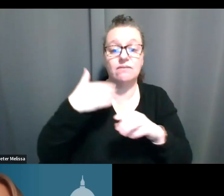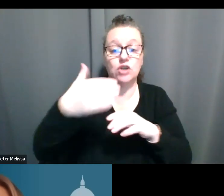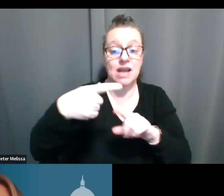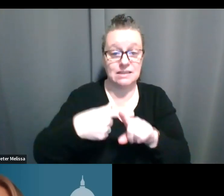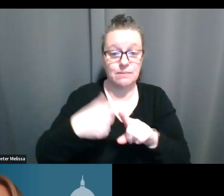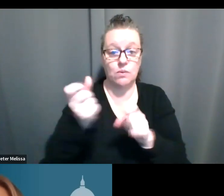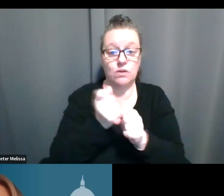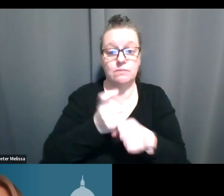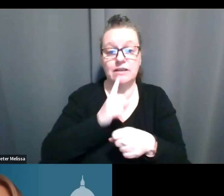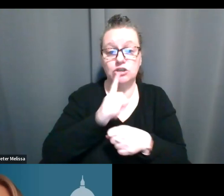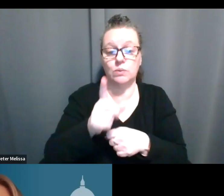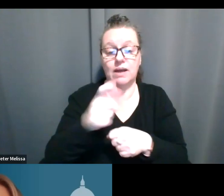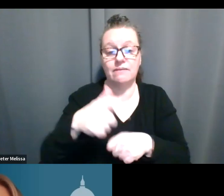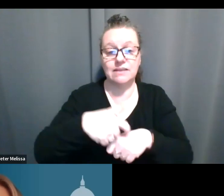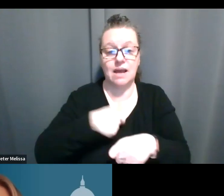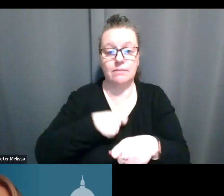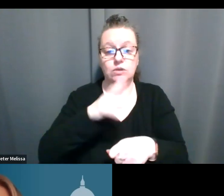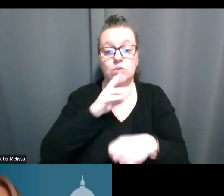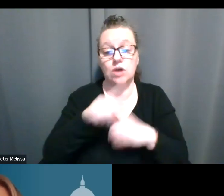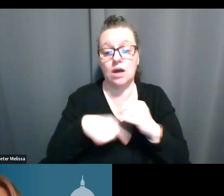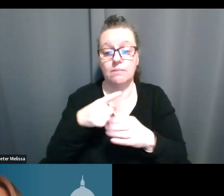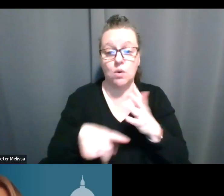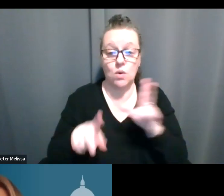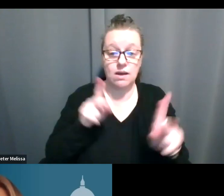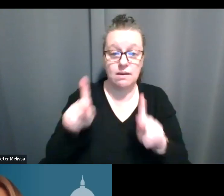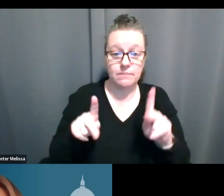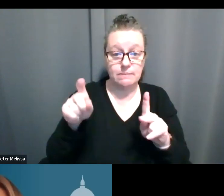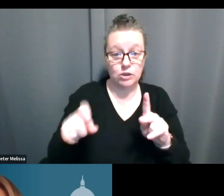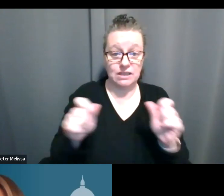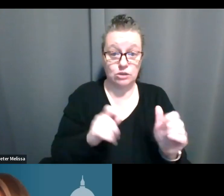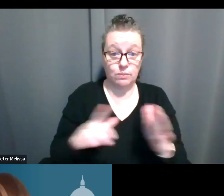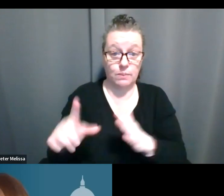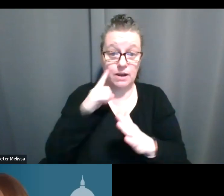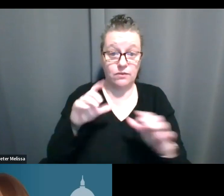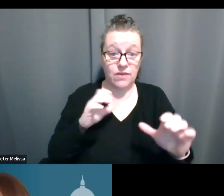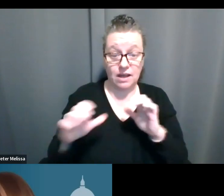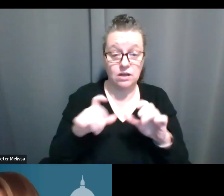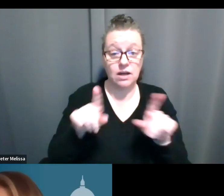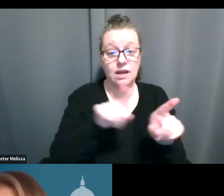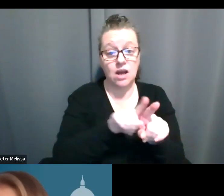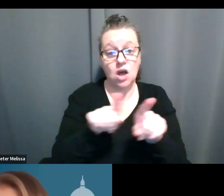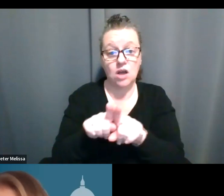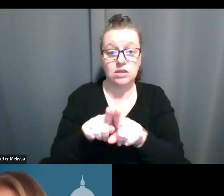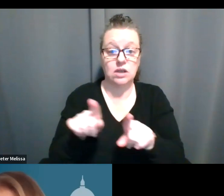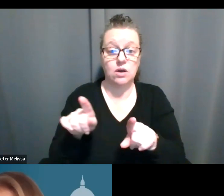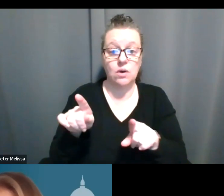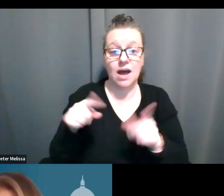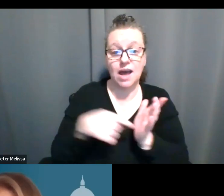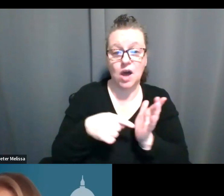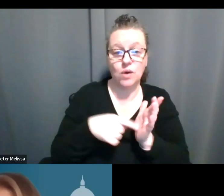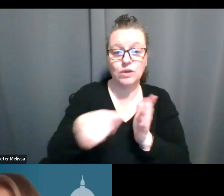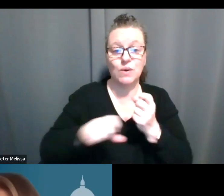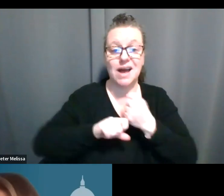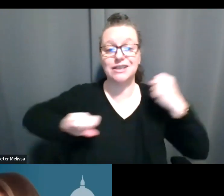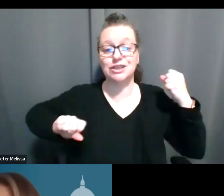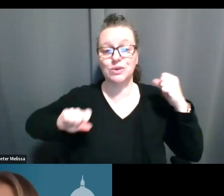want to make sure we have time to talk about what folks need to prepare for that conversation. And I also owed you a little stretch